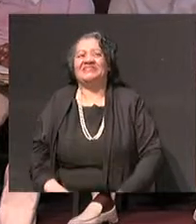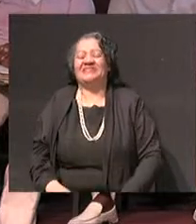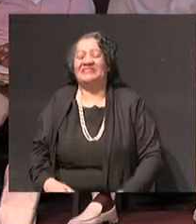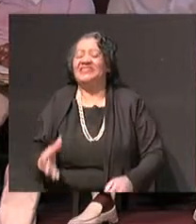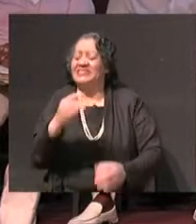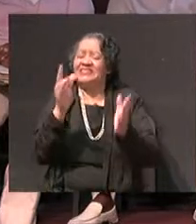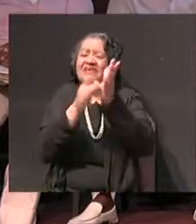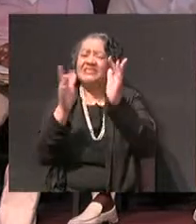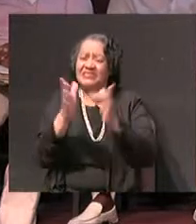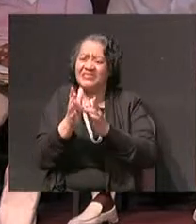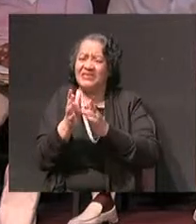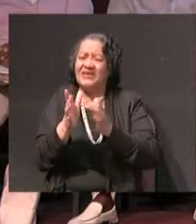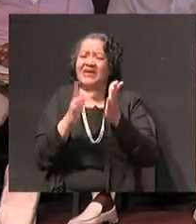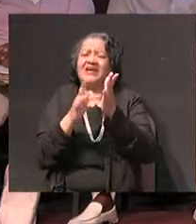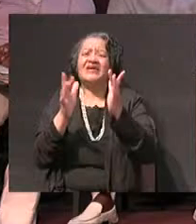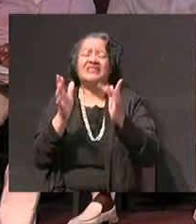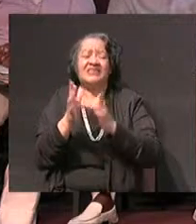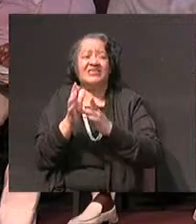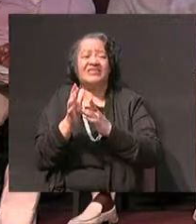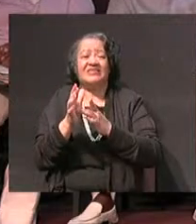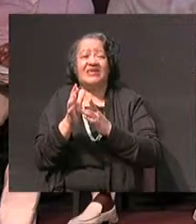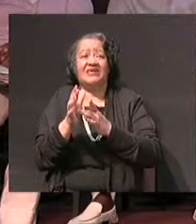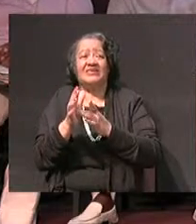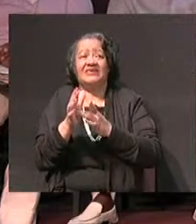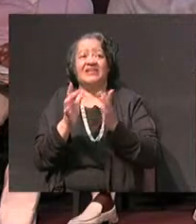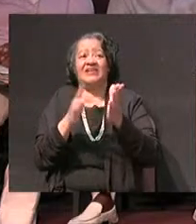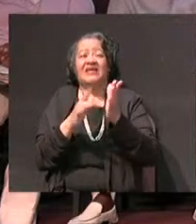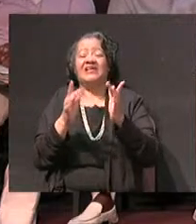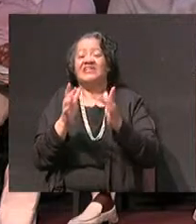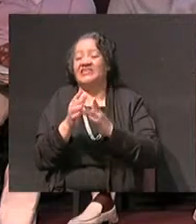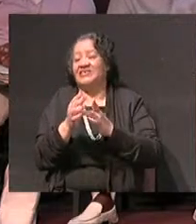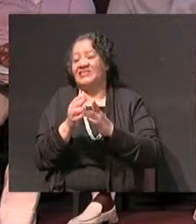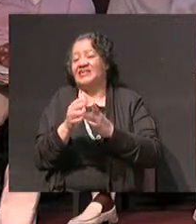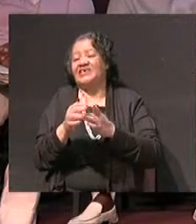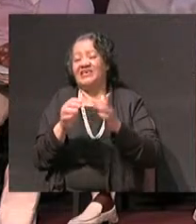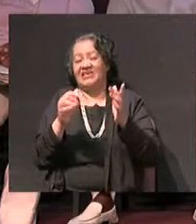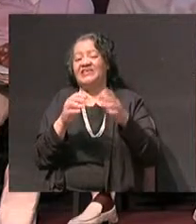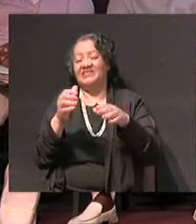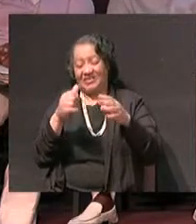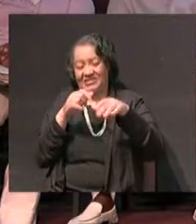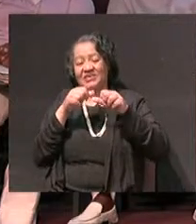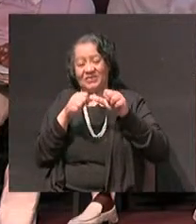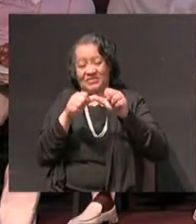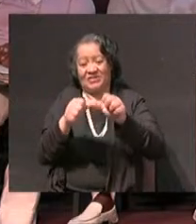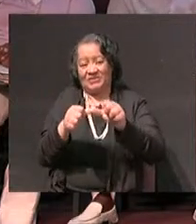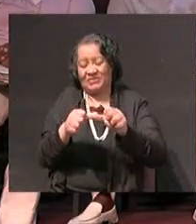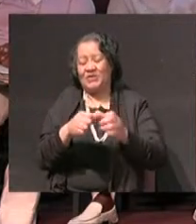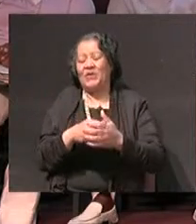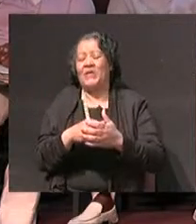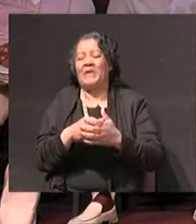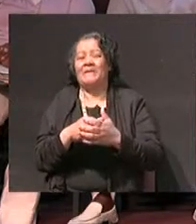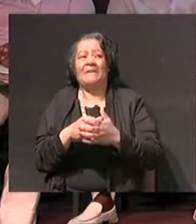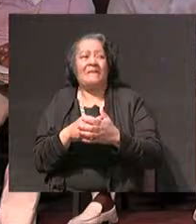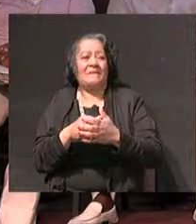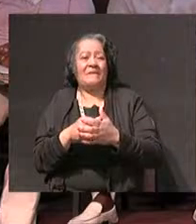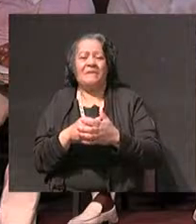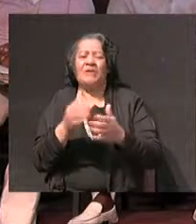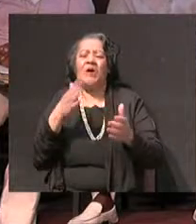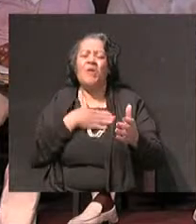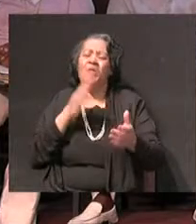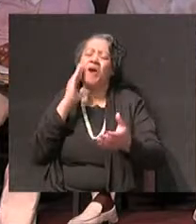And Jesus hid because he wanted them to just say what they were really thinking. It's like, you know, to Barnetta,